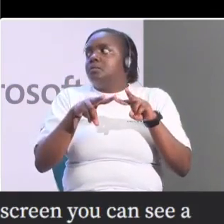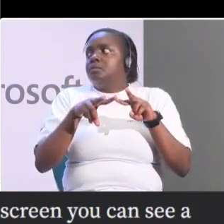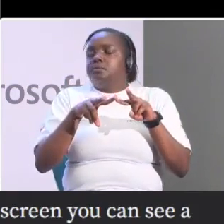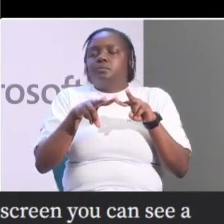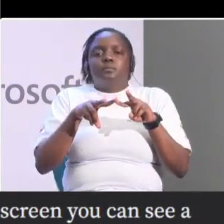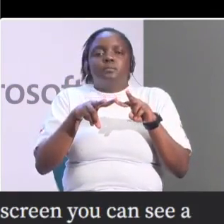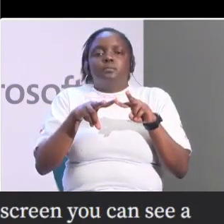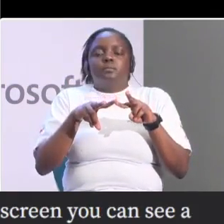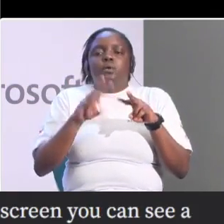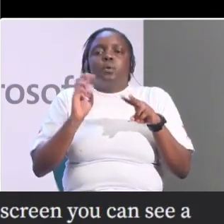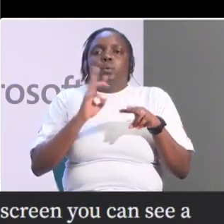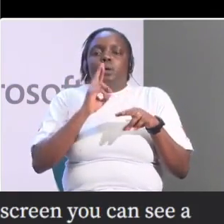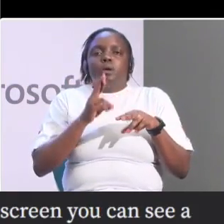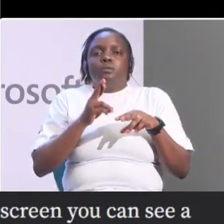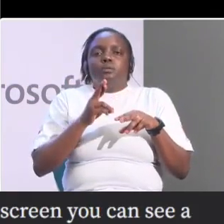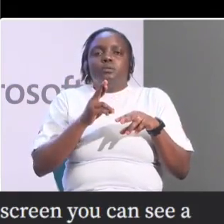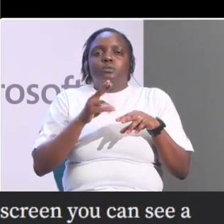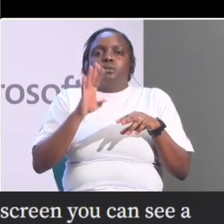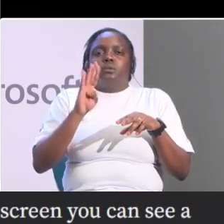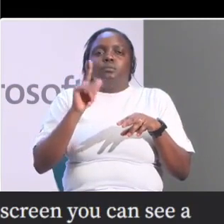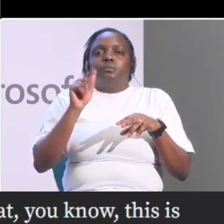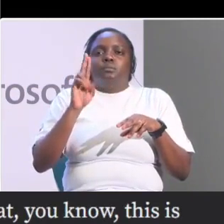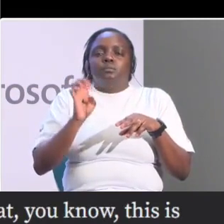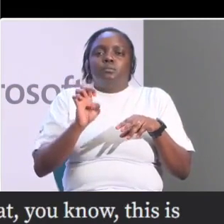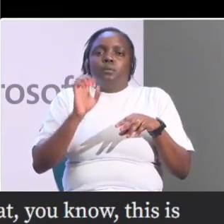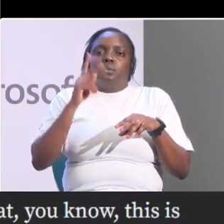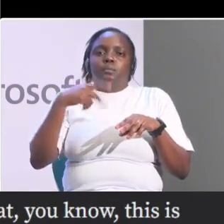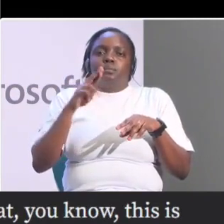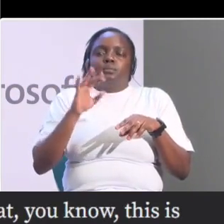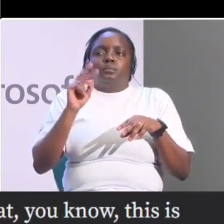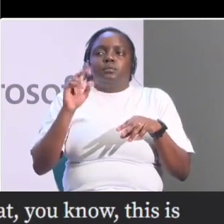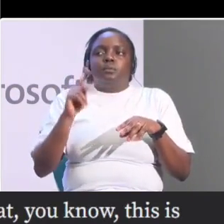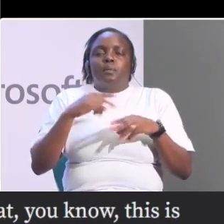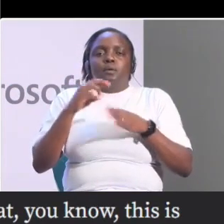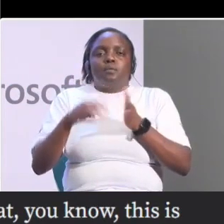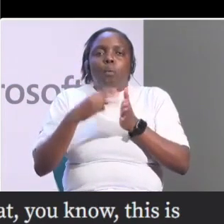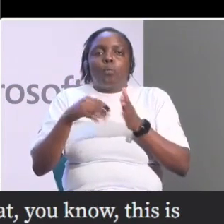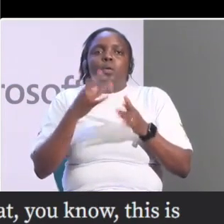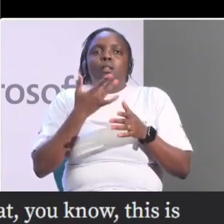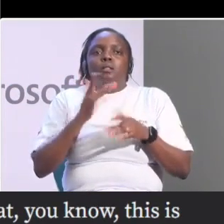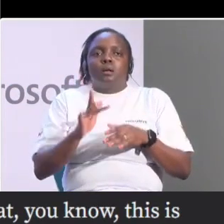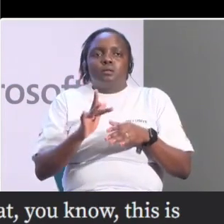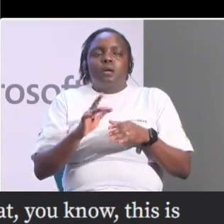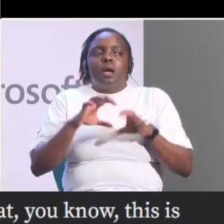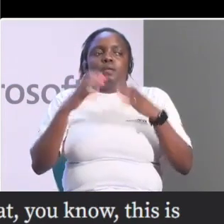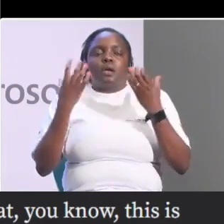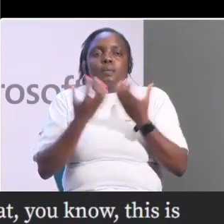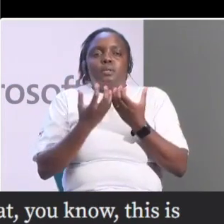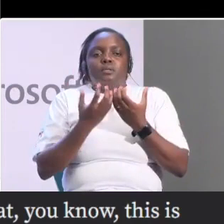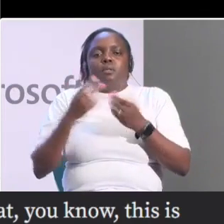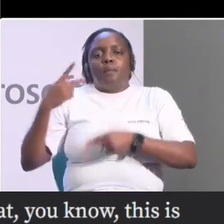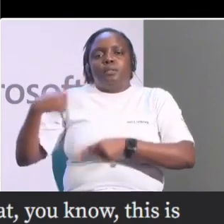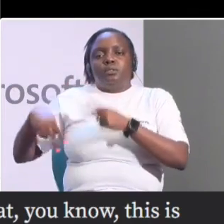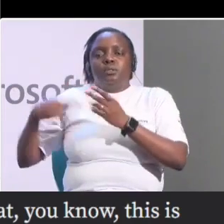on we're doing a blueprint for action. So we're lucky, and the companies, the